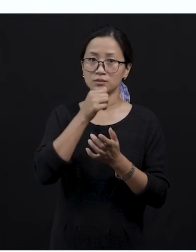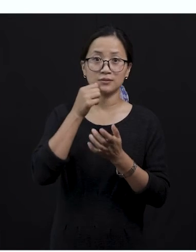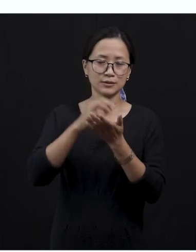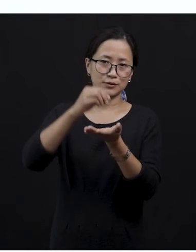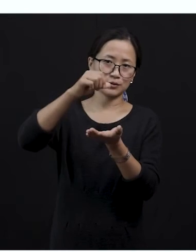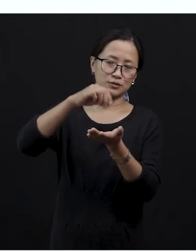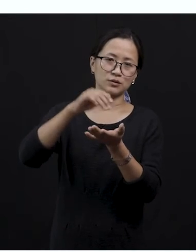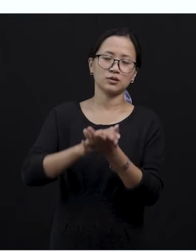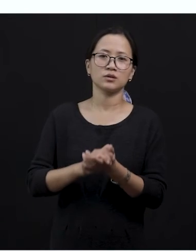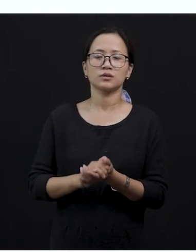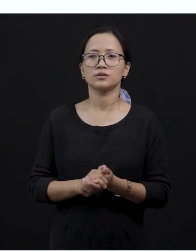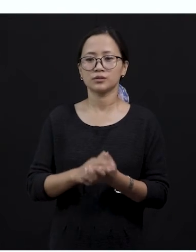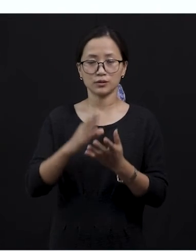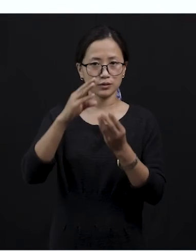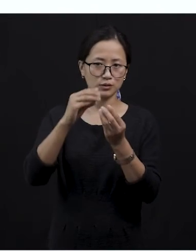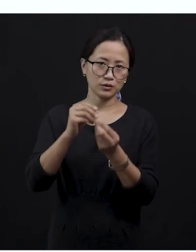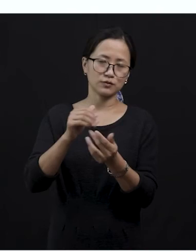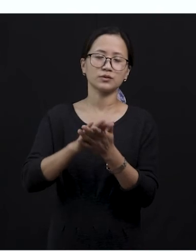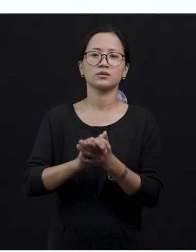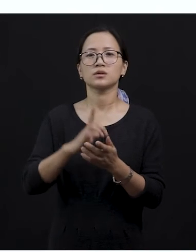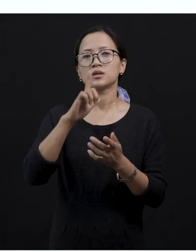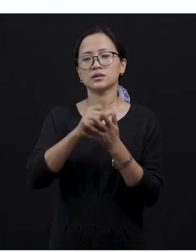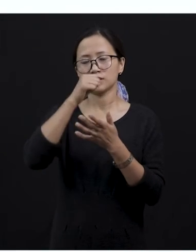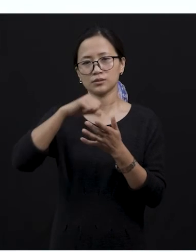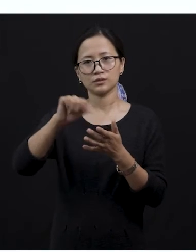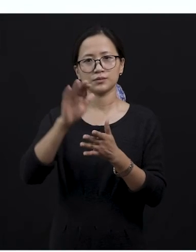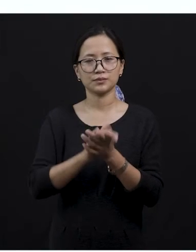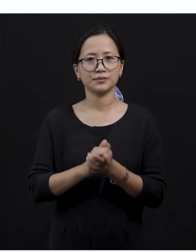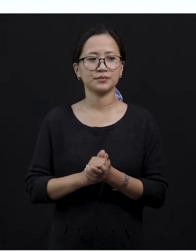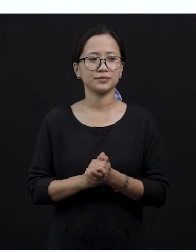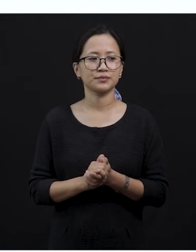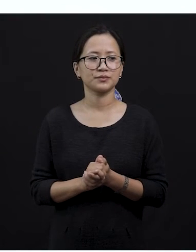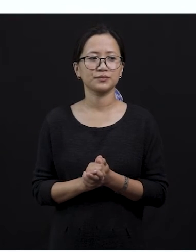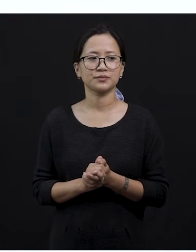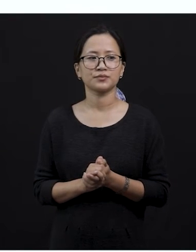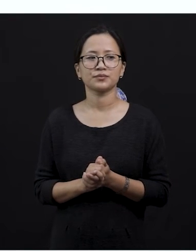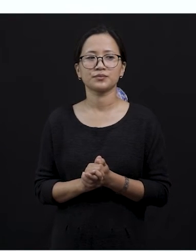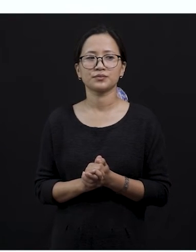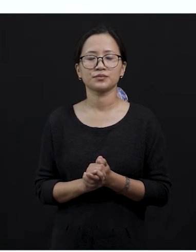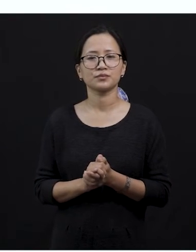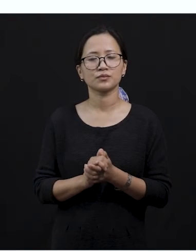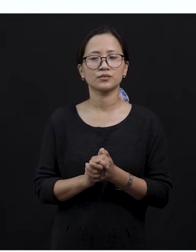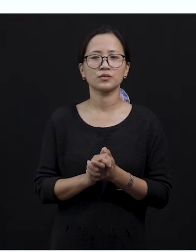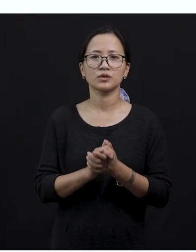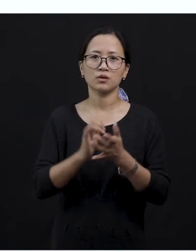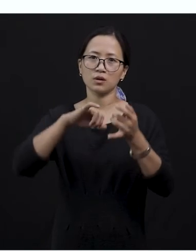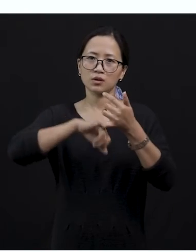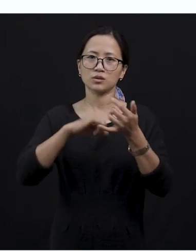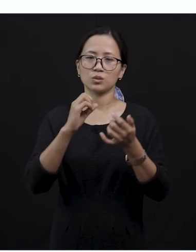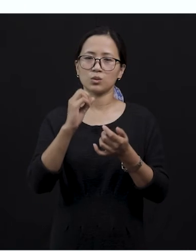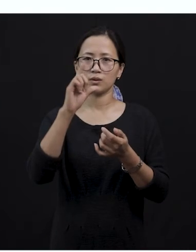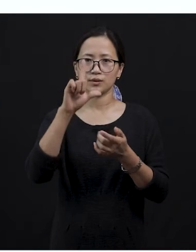dissolving in the liquid medium. Yes or no? So in this case, the water is the solvent. We call this a